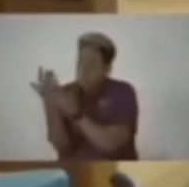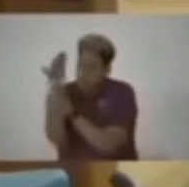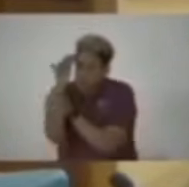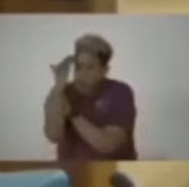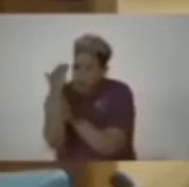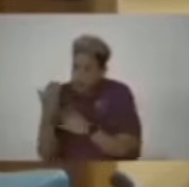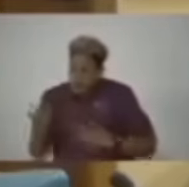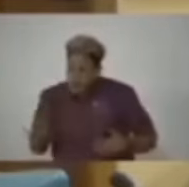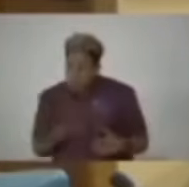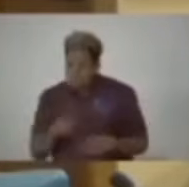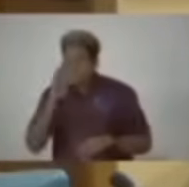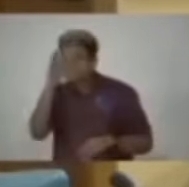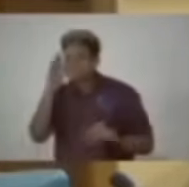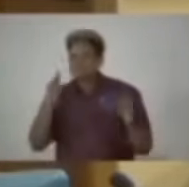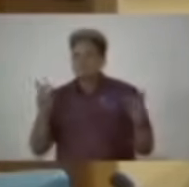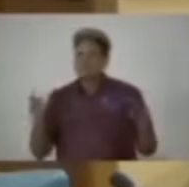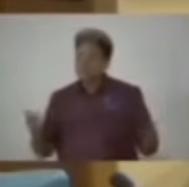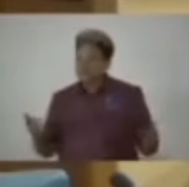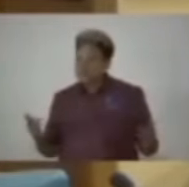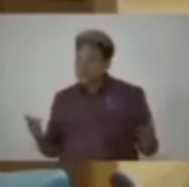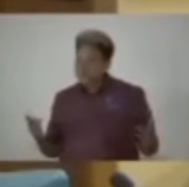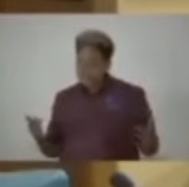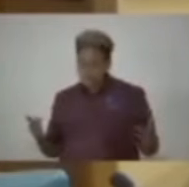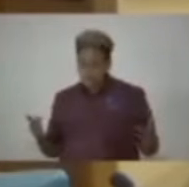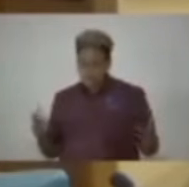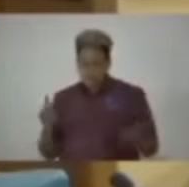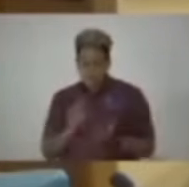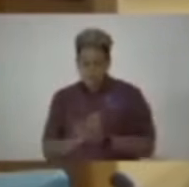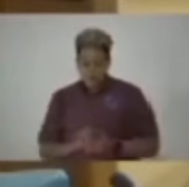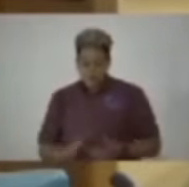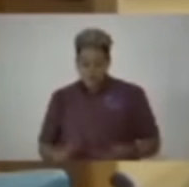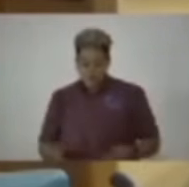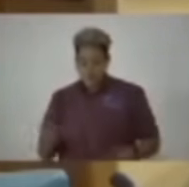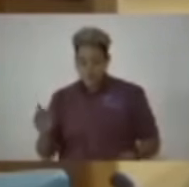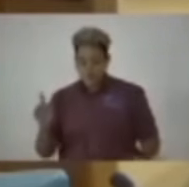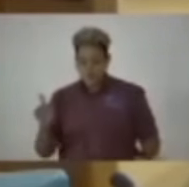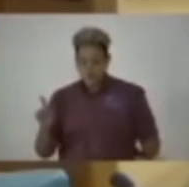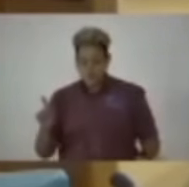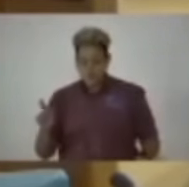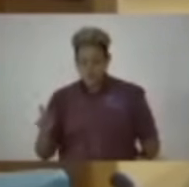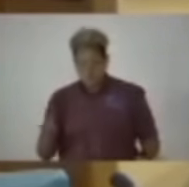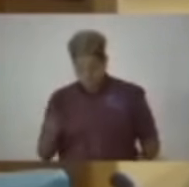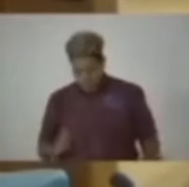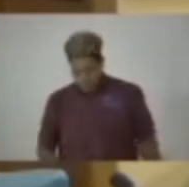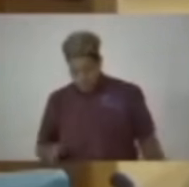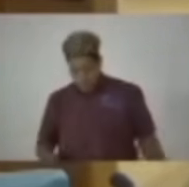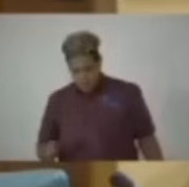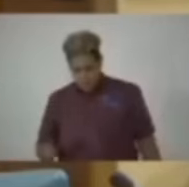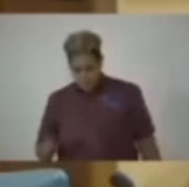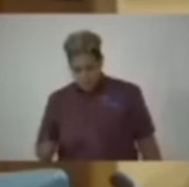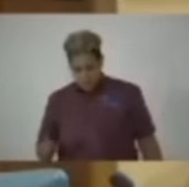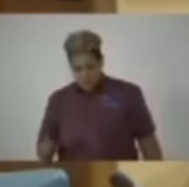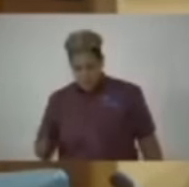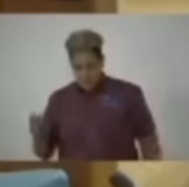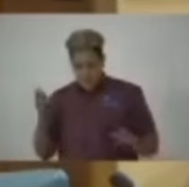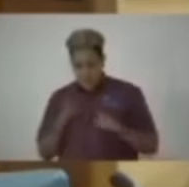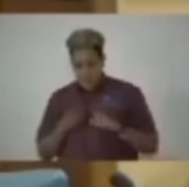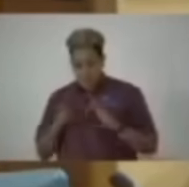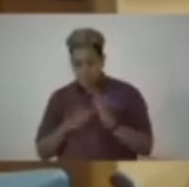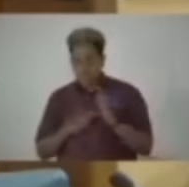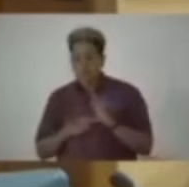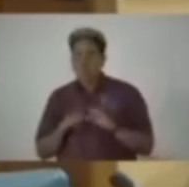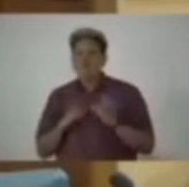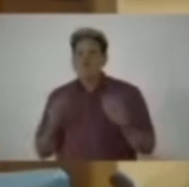the illicit six. That would come to the House and go order straight or, to no. the... On a point of order, I do not know of what